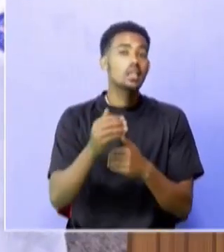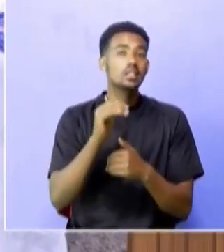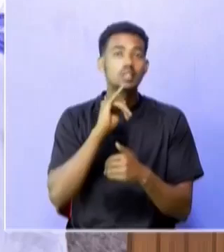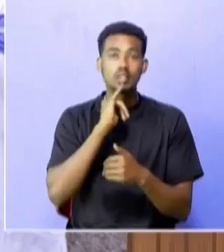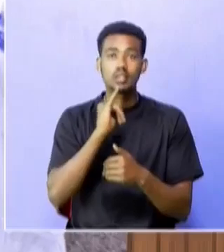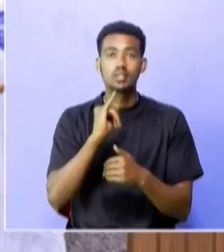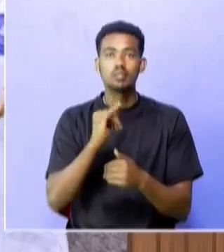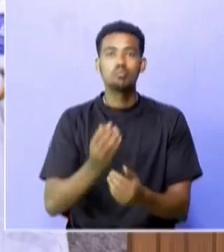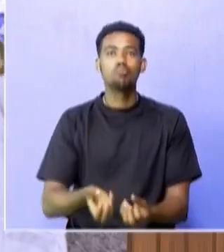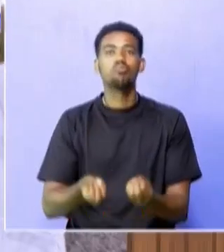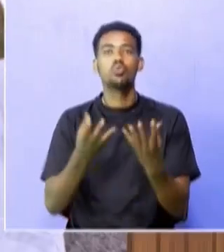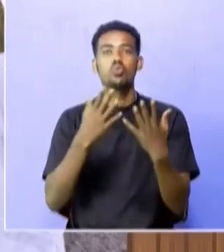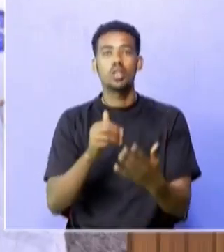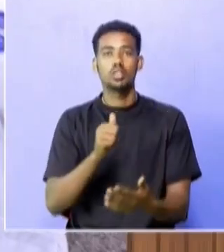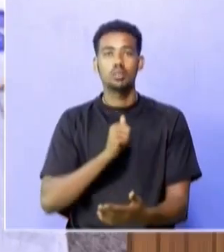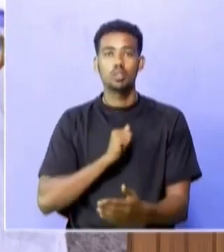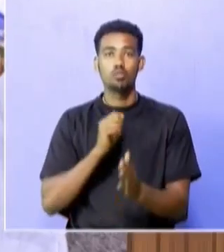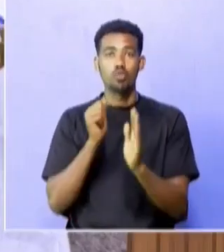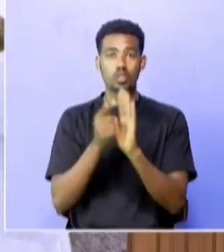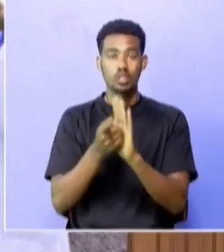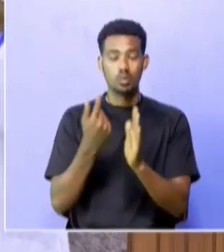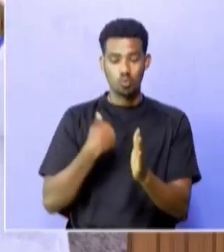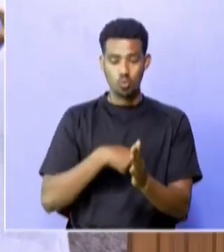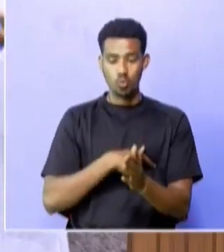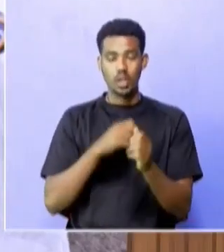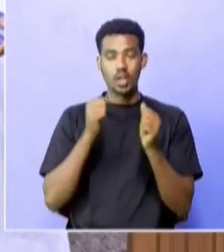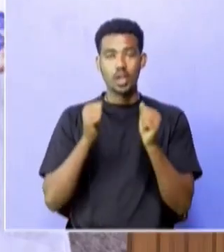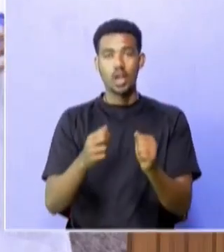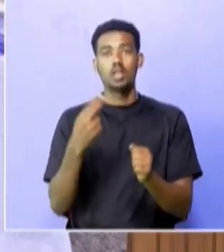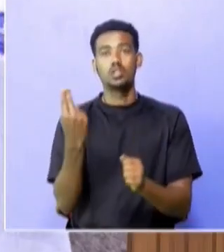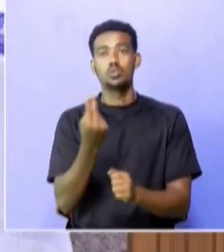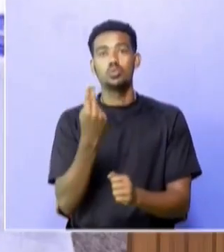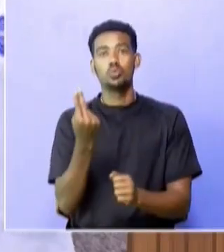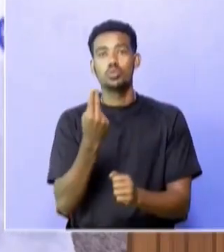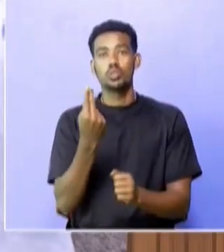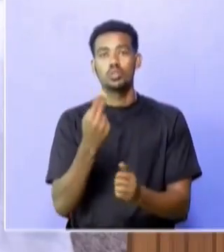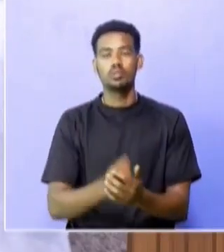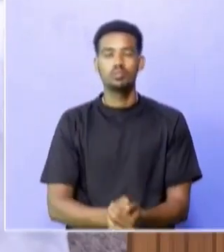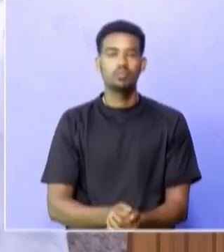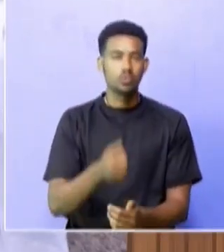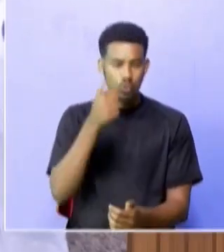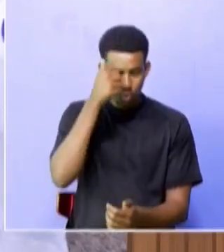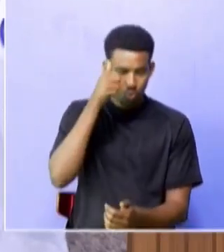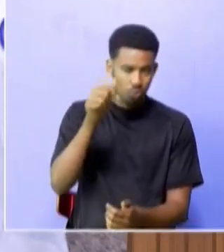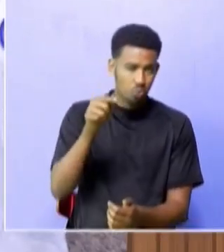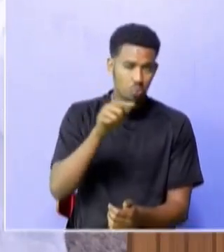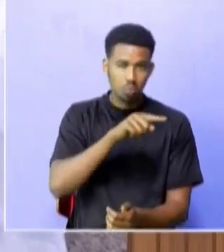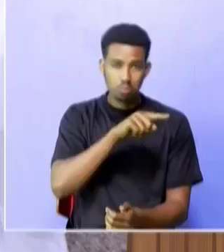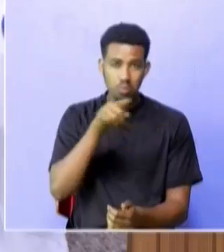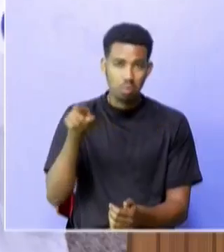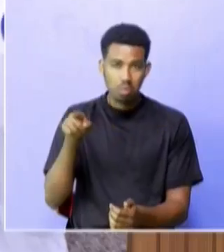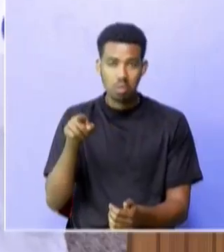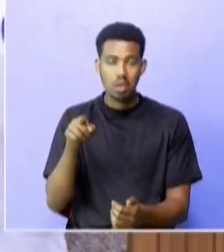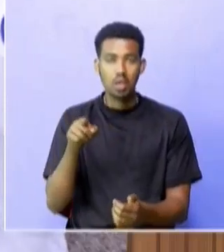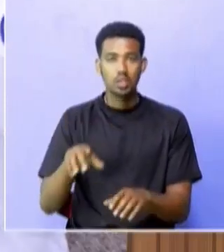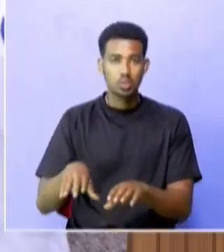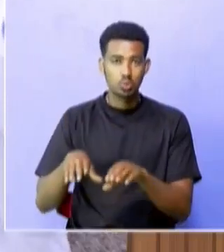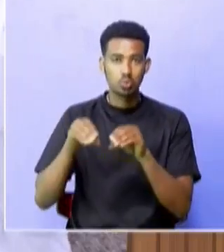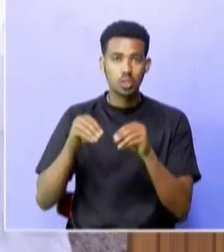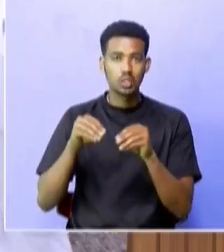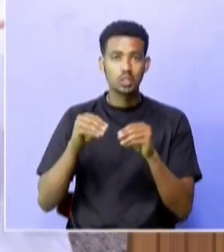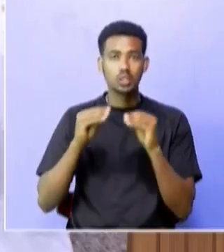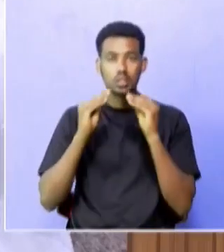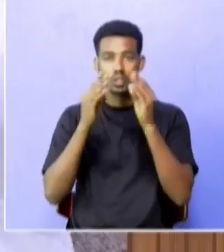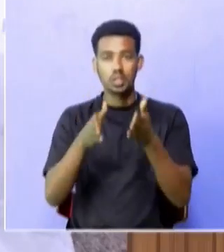plural subject. For example, we can use plural subjects you, they, we, students,